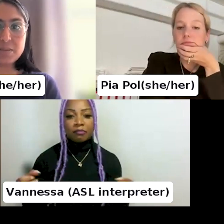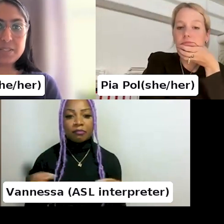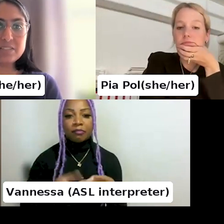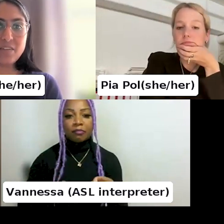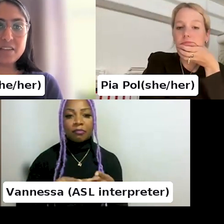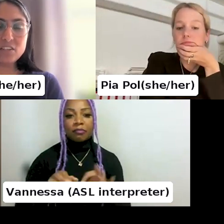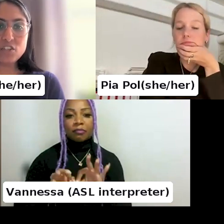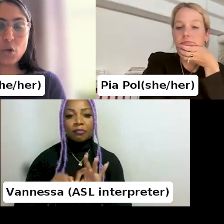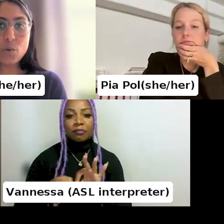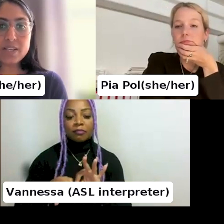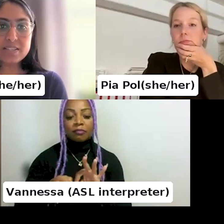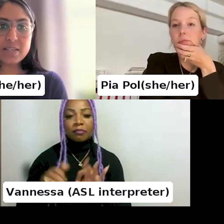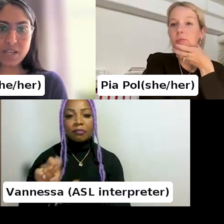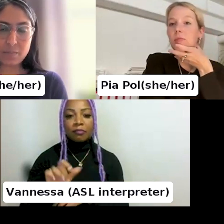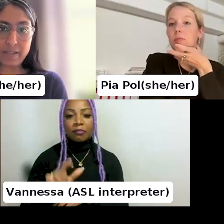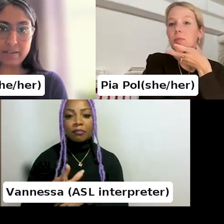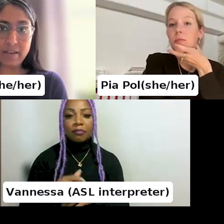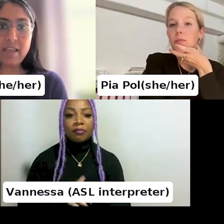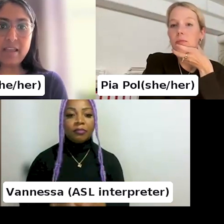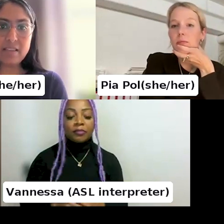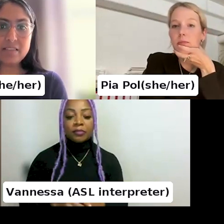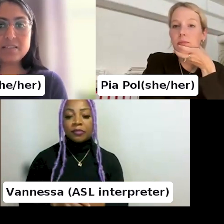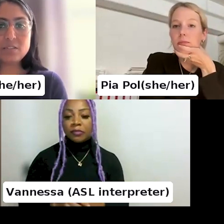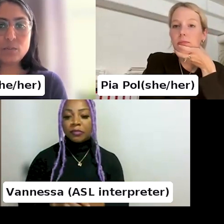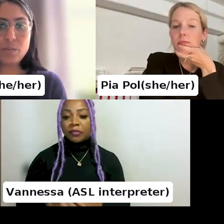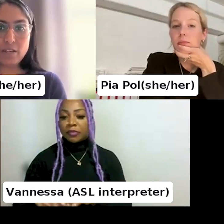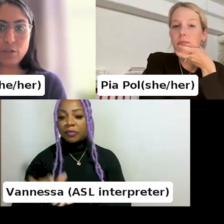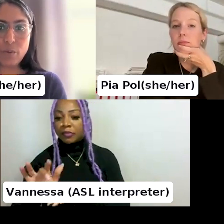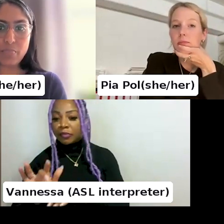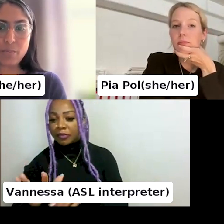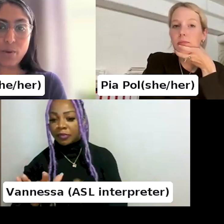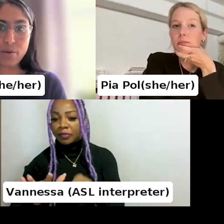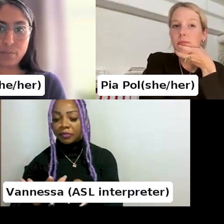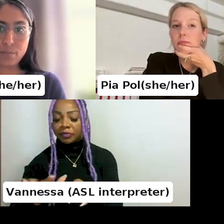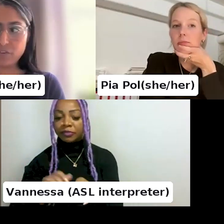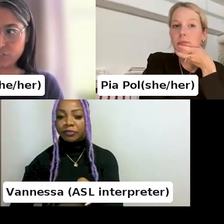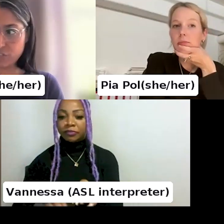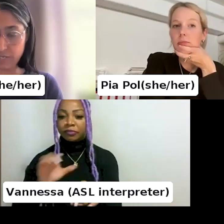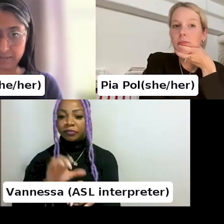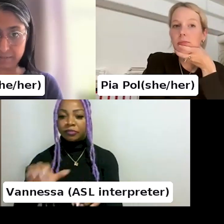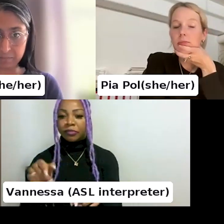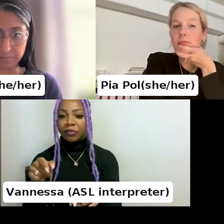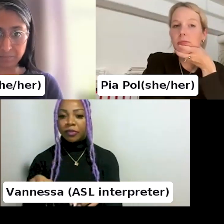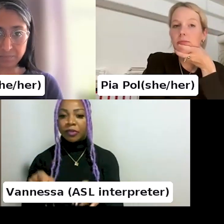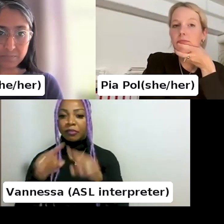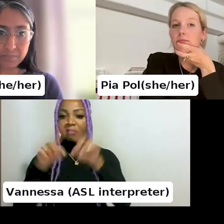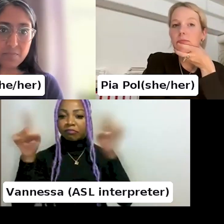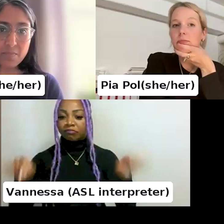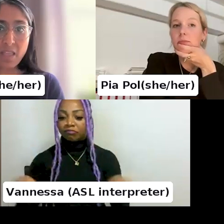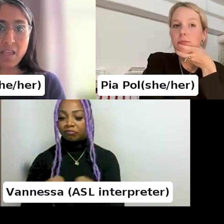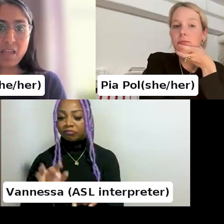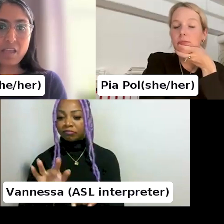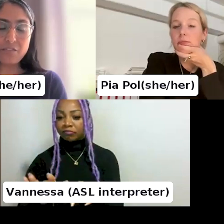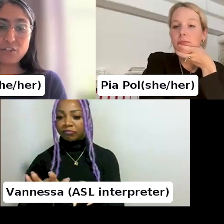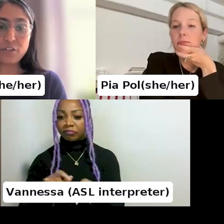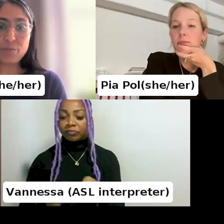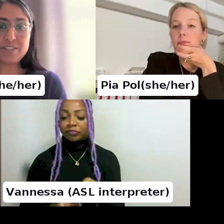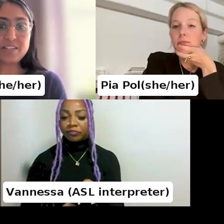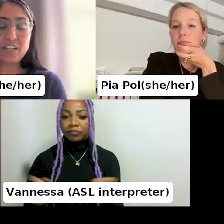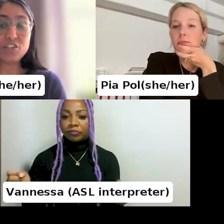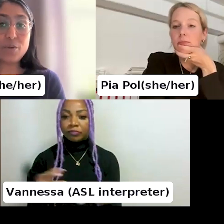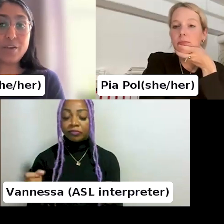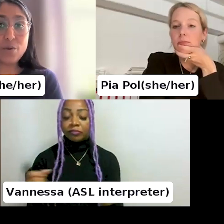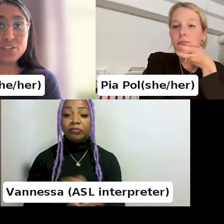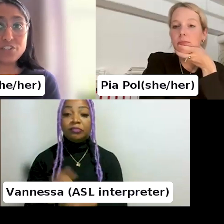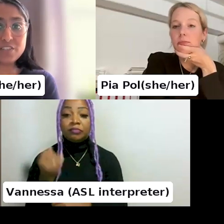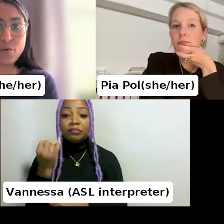captions, please find the show subtitle button in the Zoom menu at the bottom of your screen. If during the